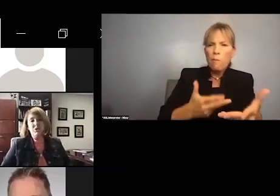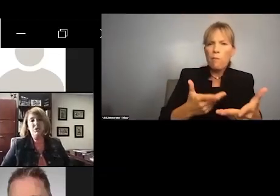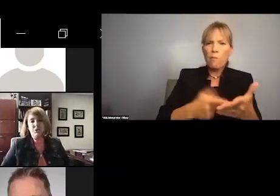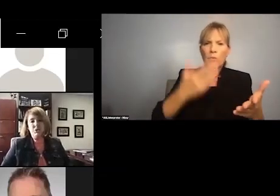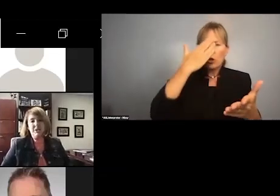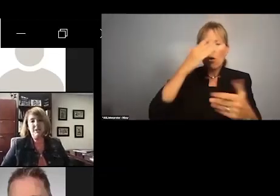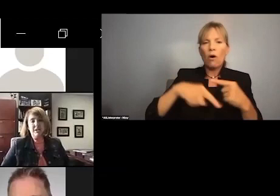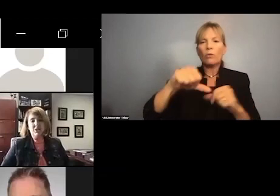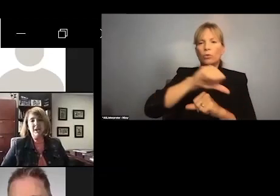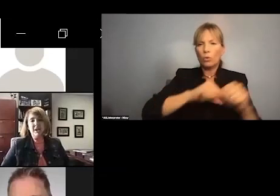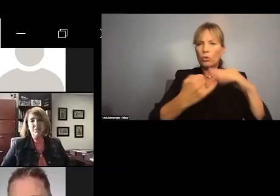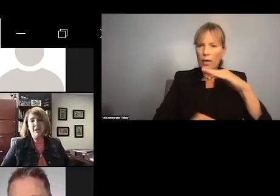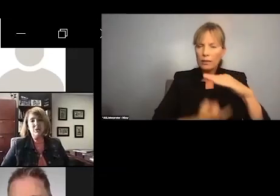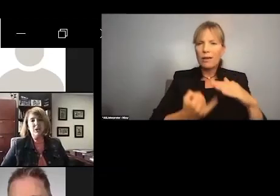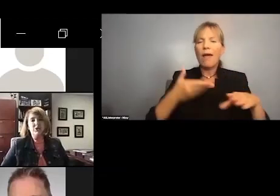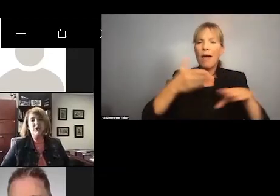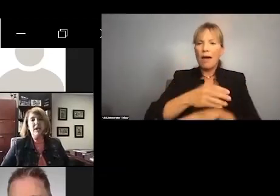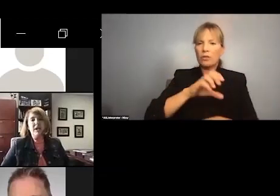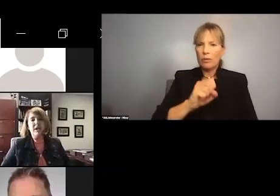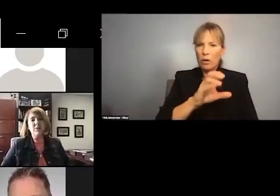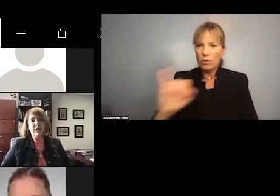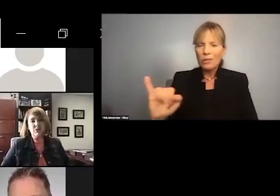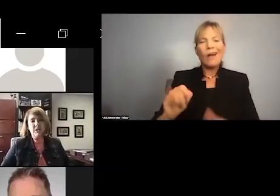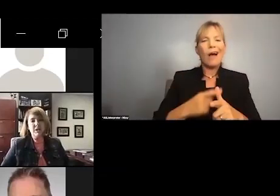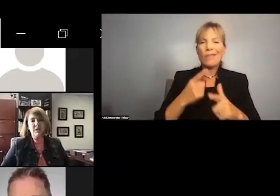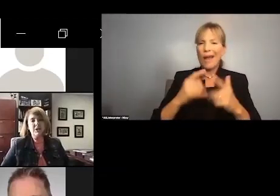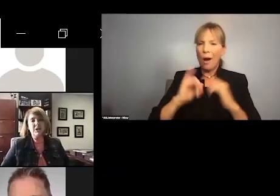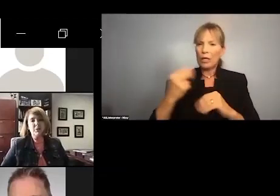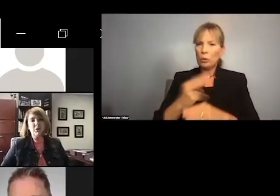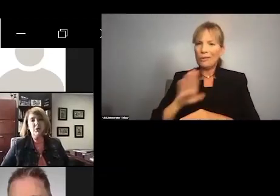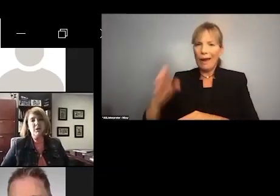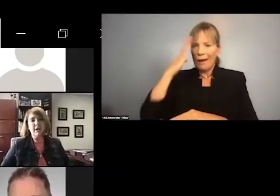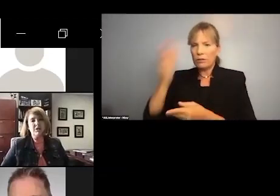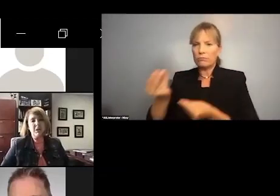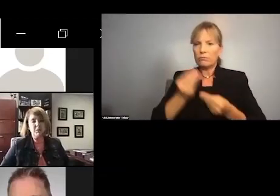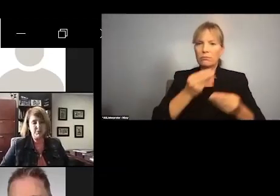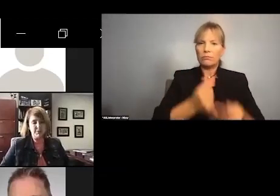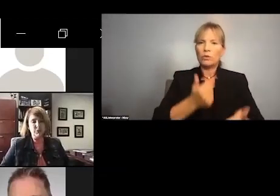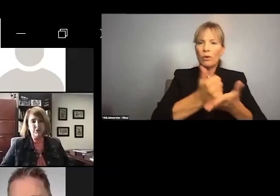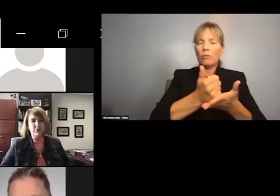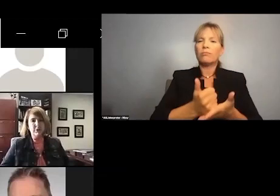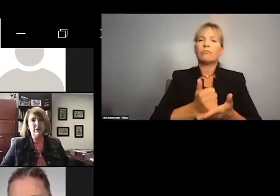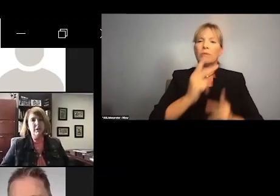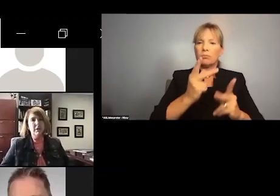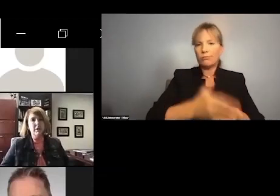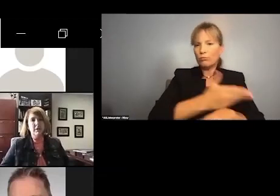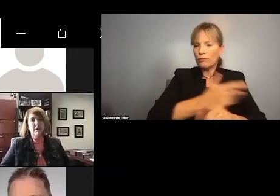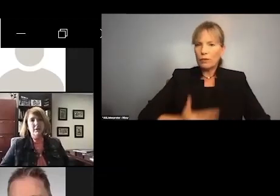about social isolation after spinal cord injury and how we can use that knowledge to help improve the lives of people with spinal cord